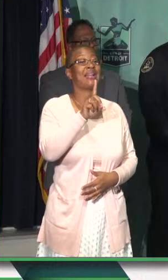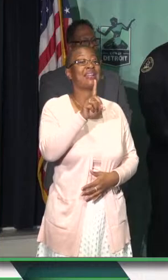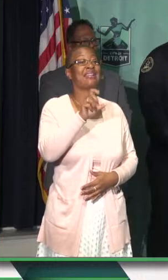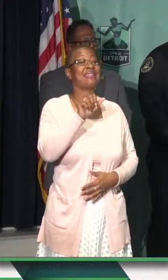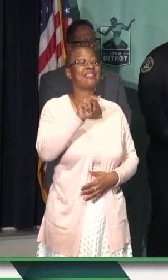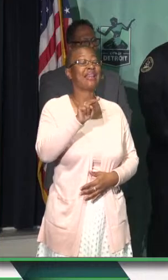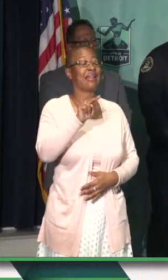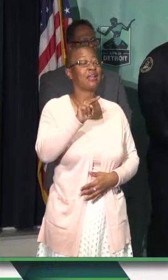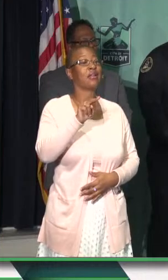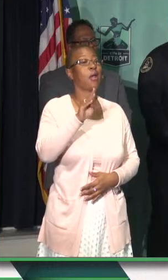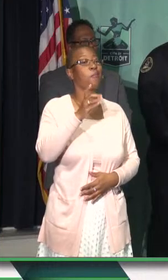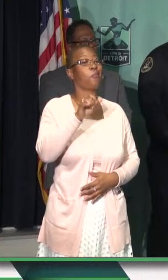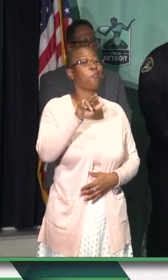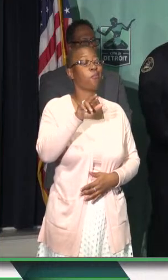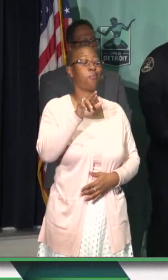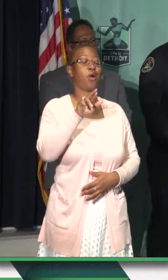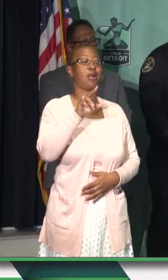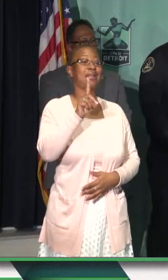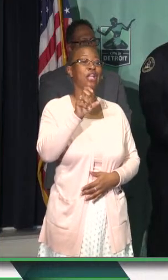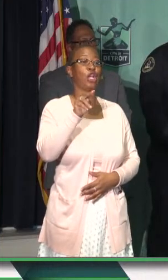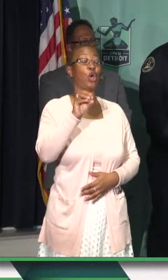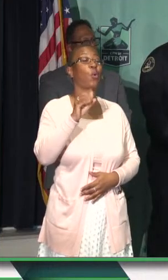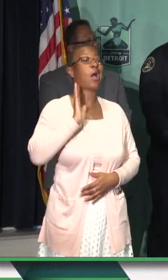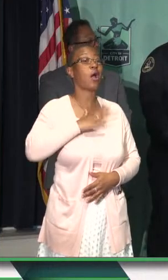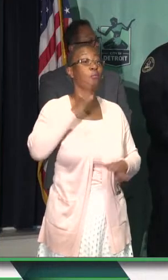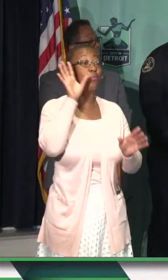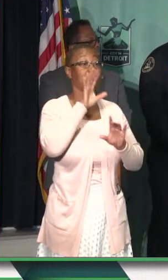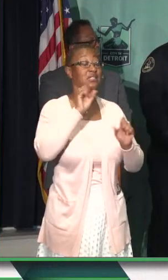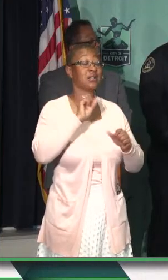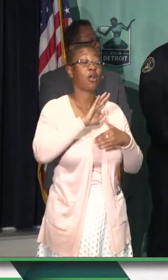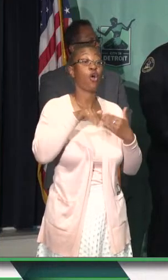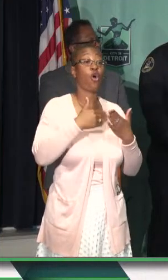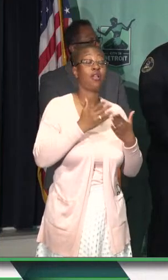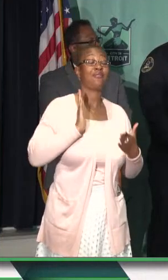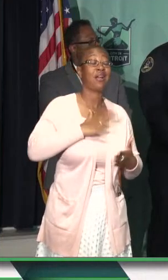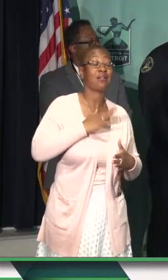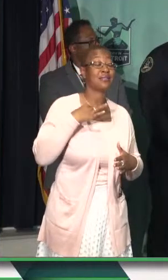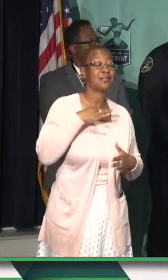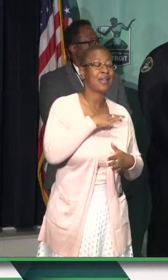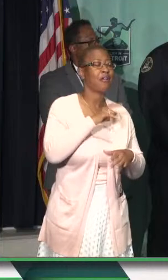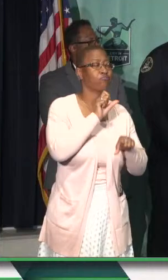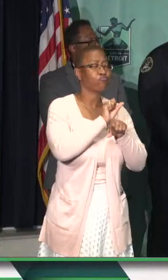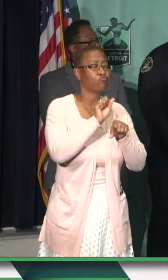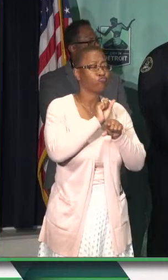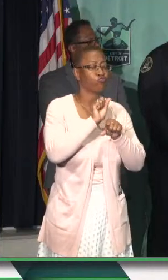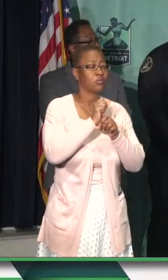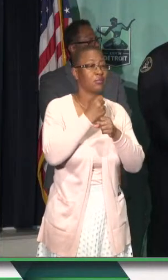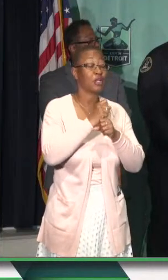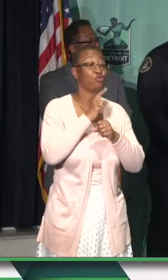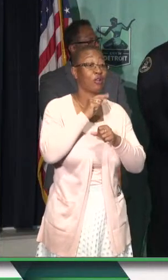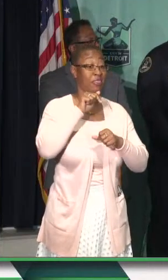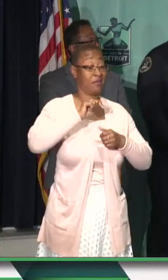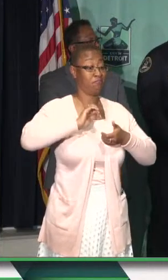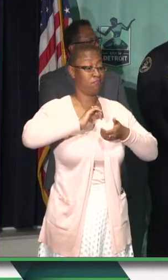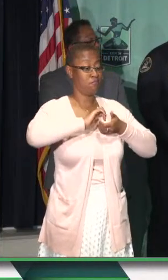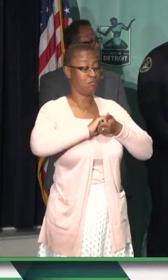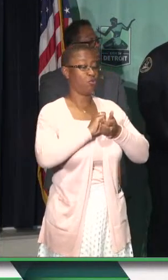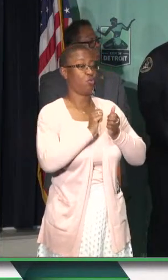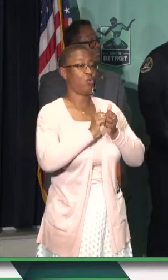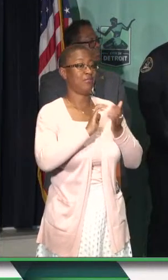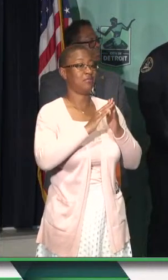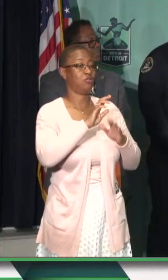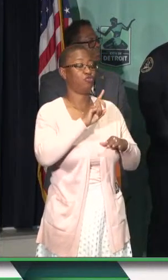our president, and all of our staff who has worked so diligently to help make this partnership a